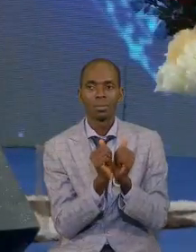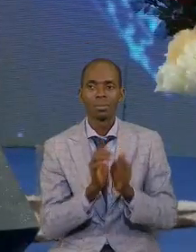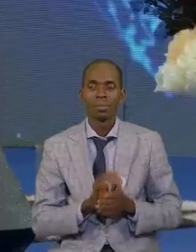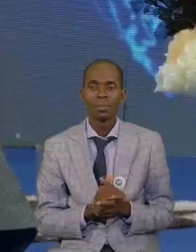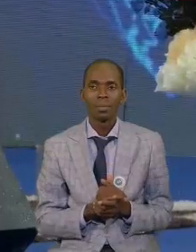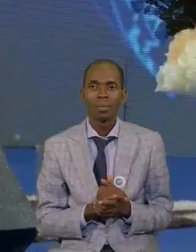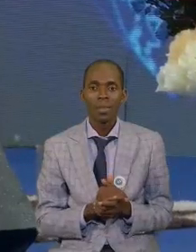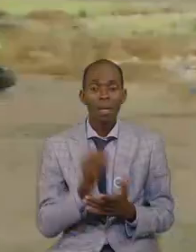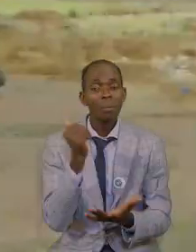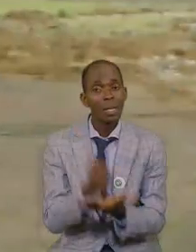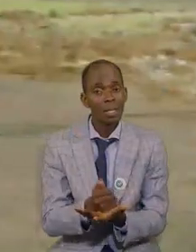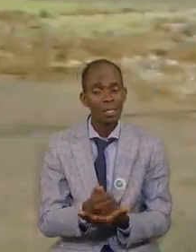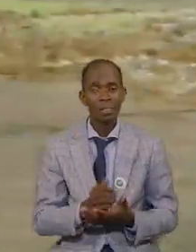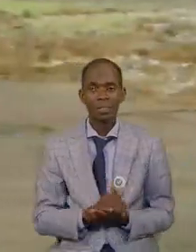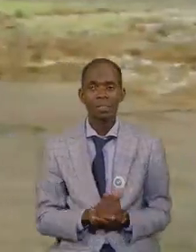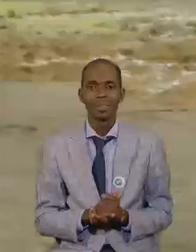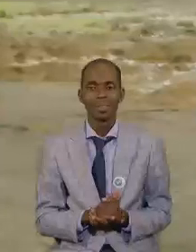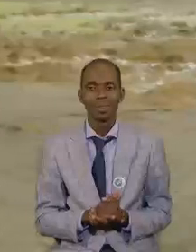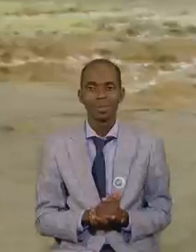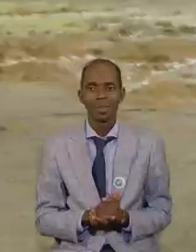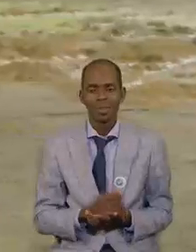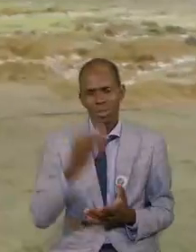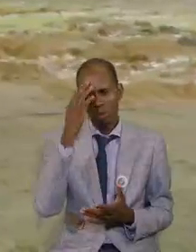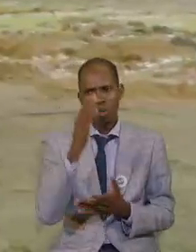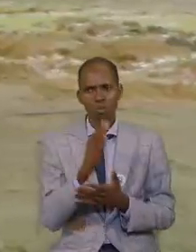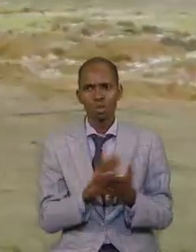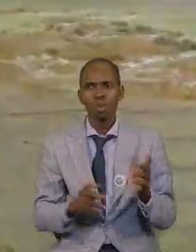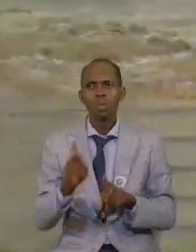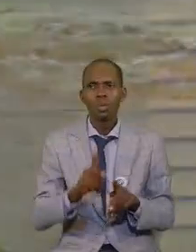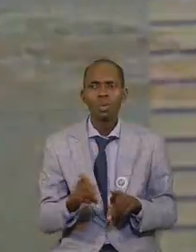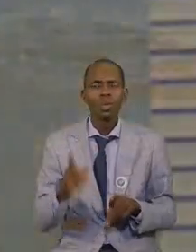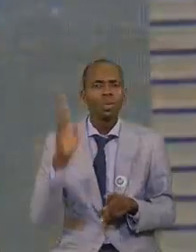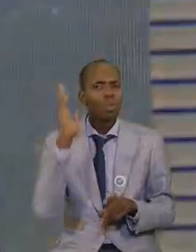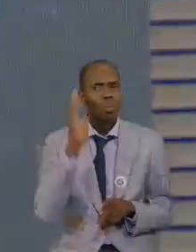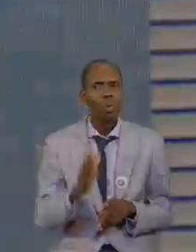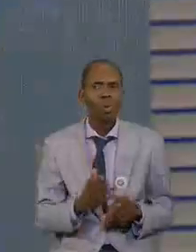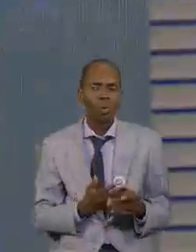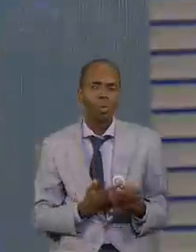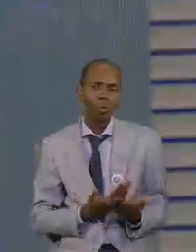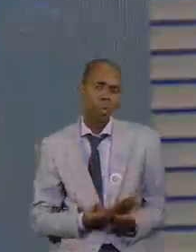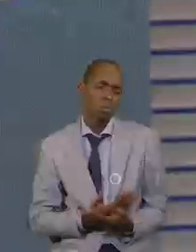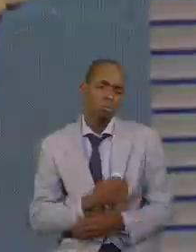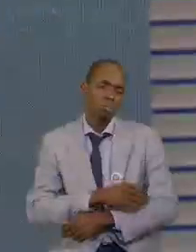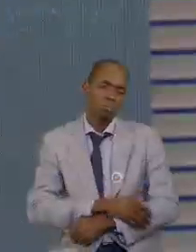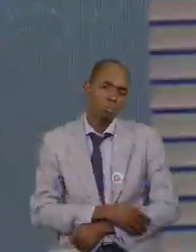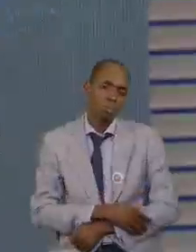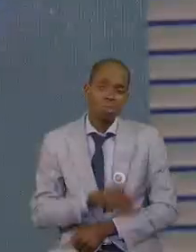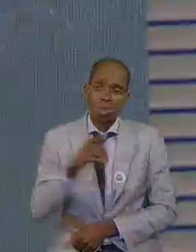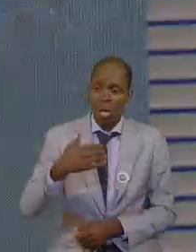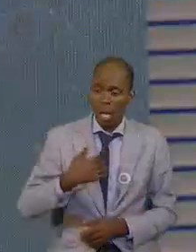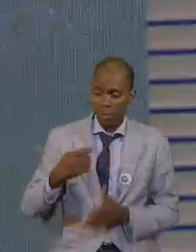Amen. You know, some people, they wait there. You have the key to the